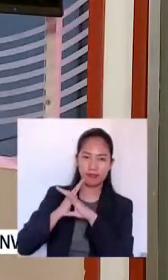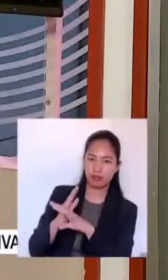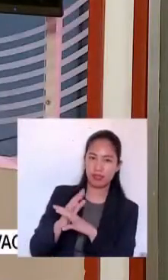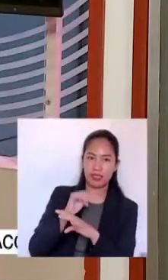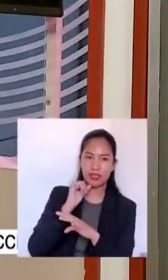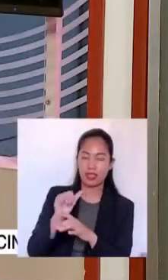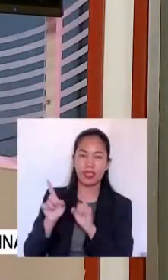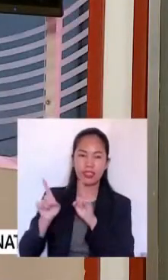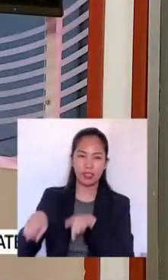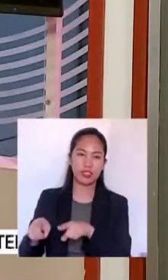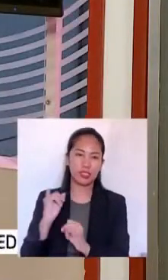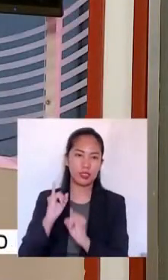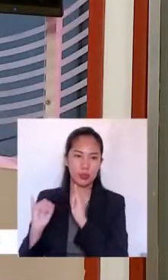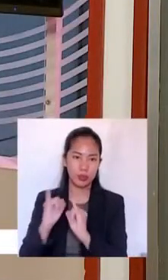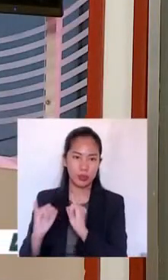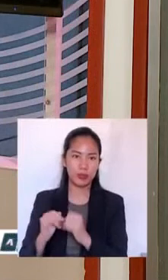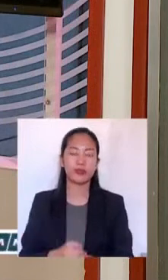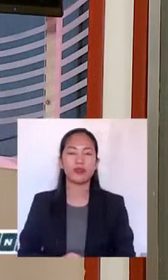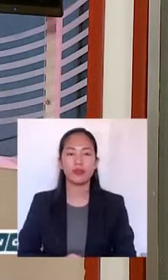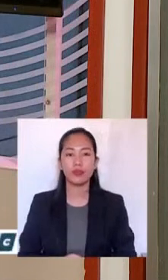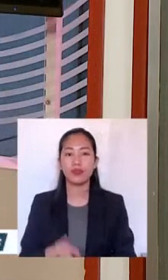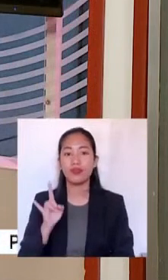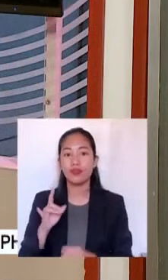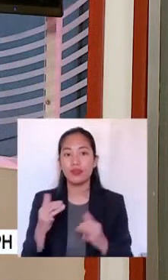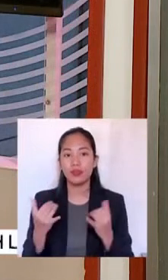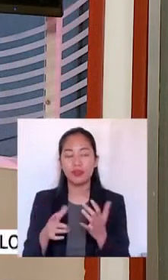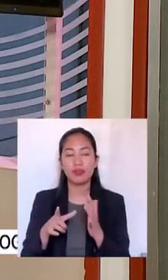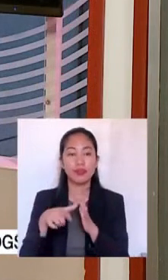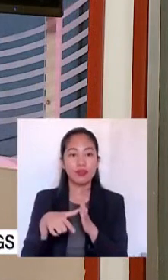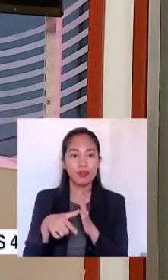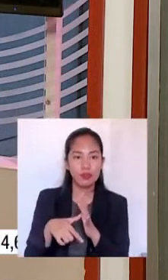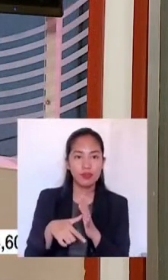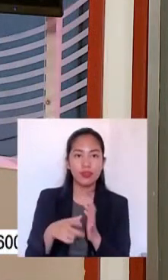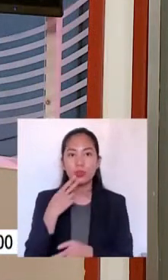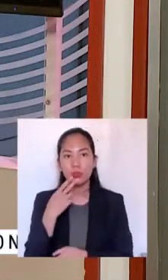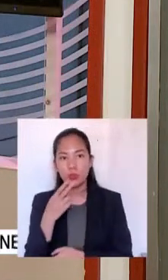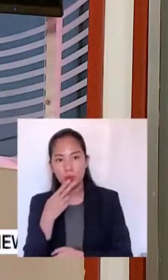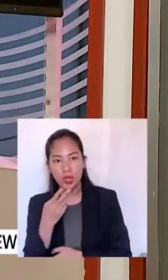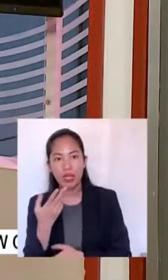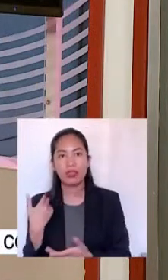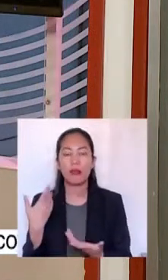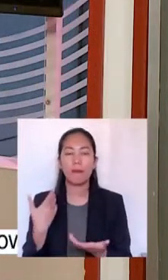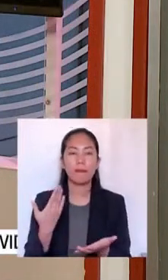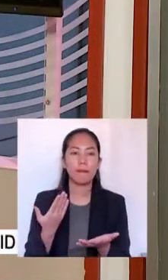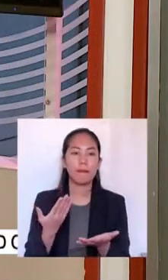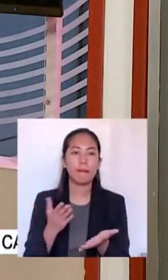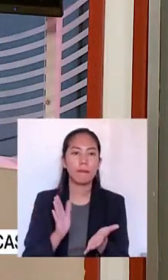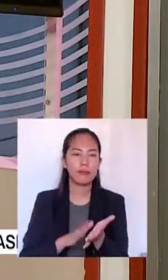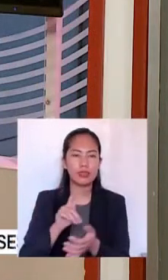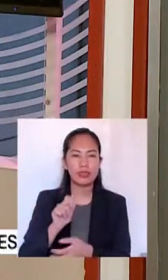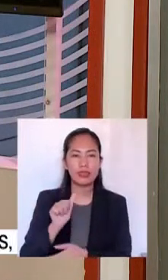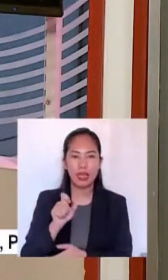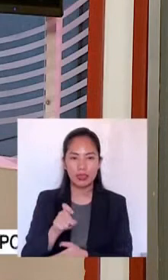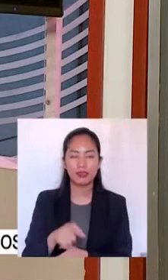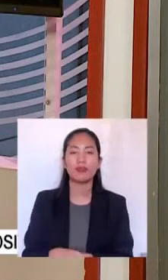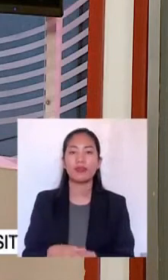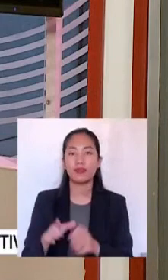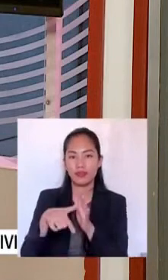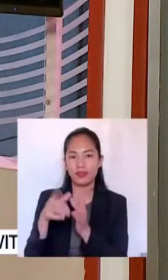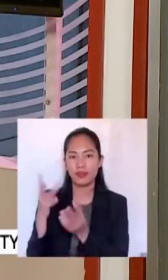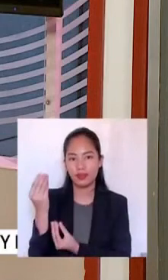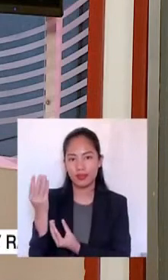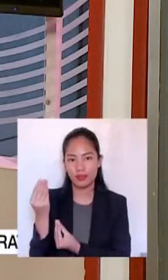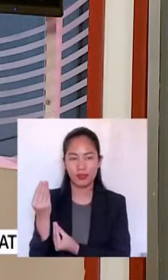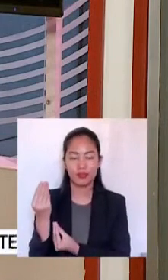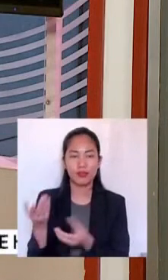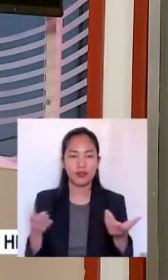We're going to take a break now. Still ahead, local alcohol and tobacco products slapped with higher taxes. More on that when you come back. You're watching Dateline Philippines here on